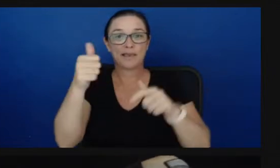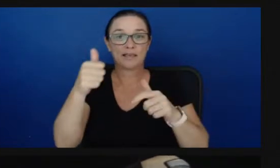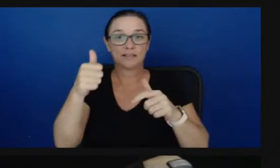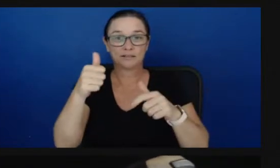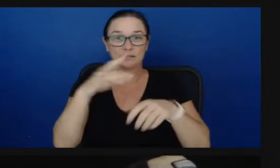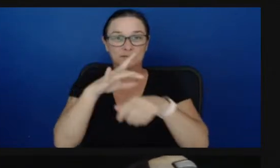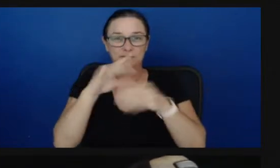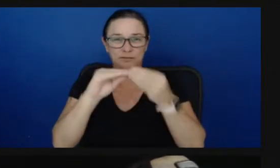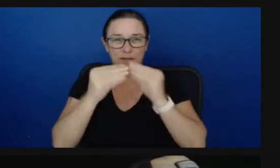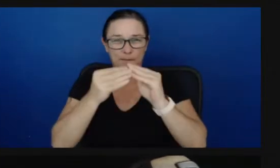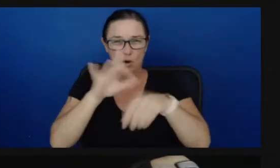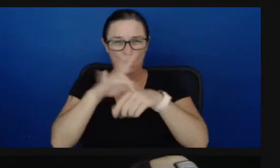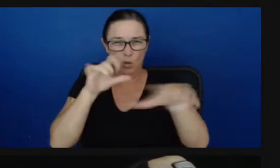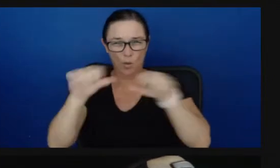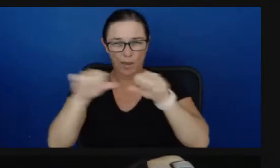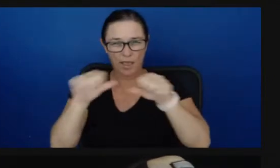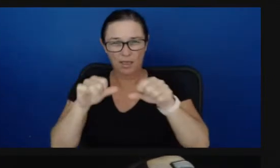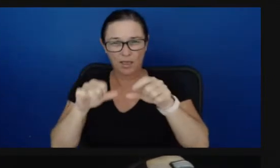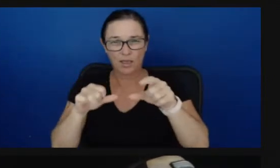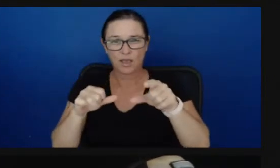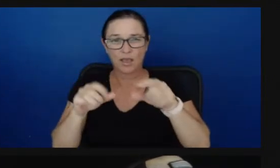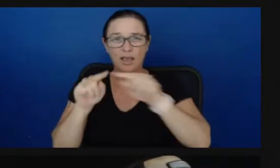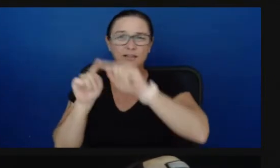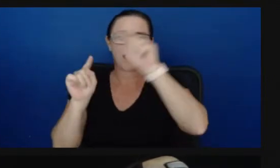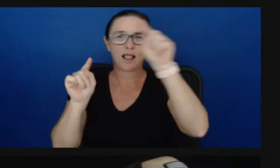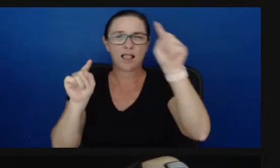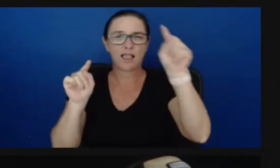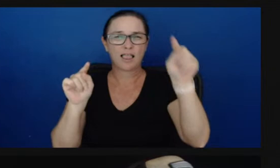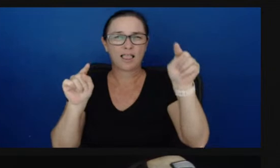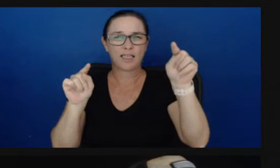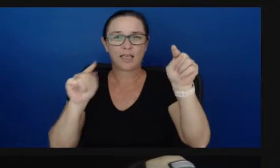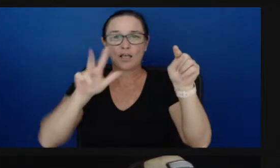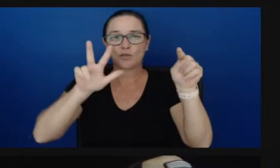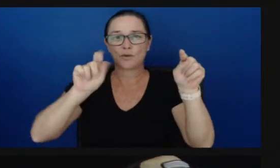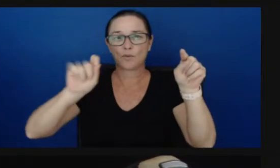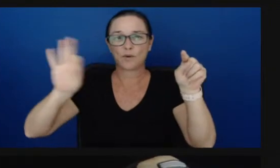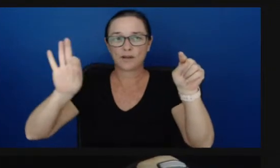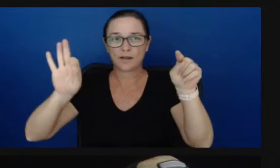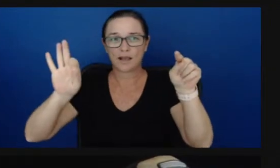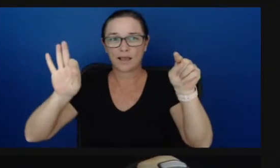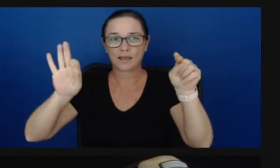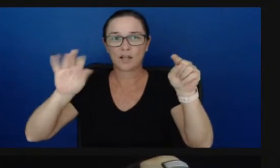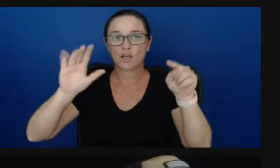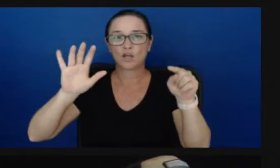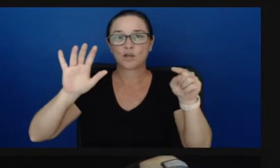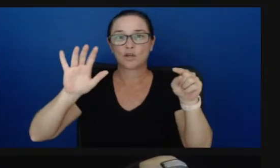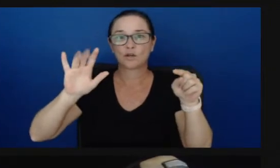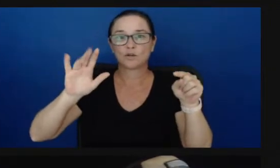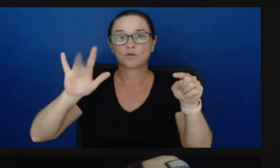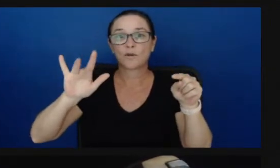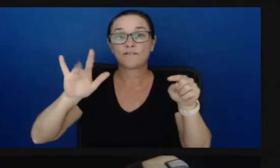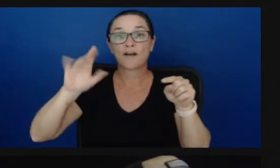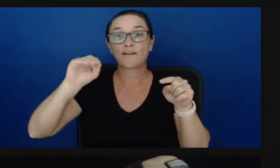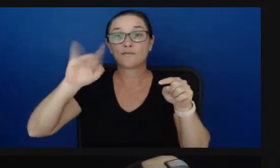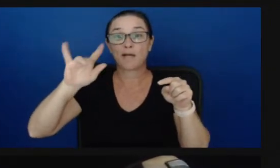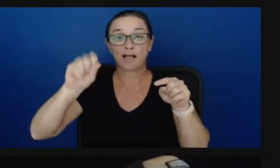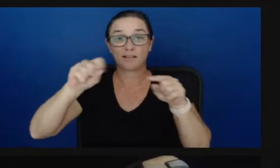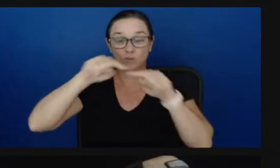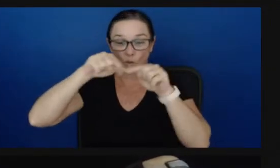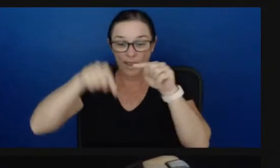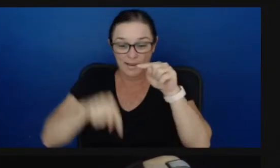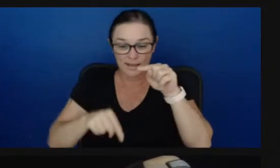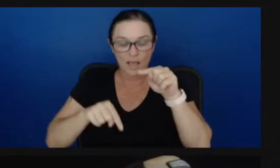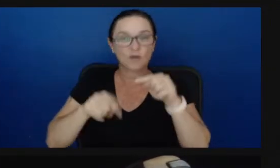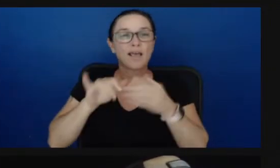on this map is in fact all the way out here, 3.9, 25 miles down. This is the settling of the island and